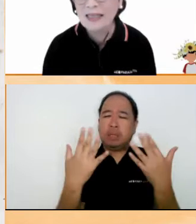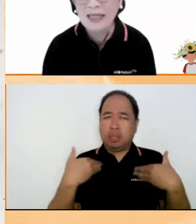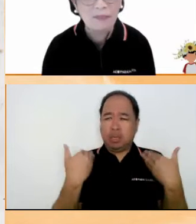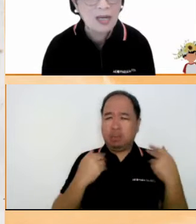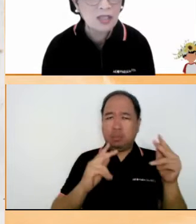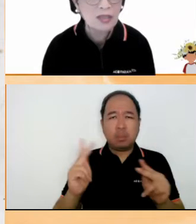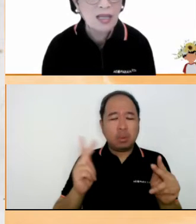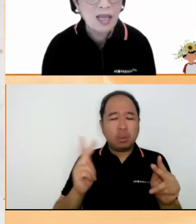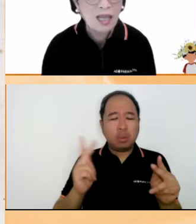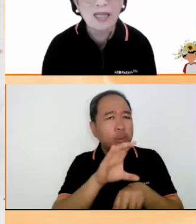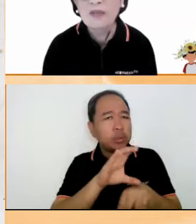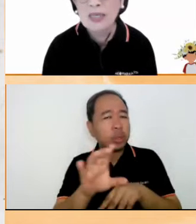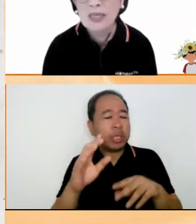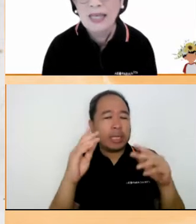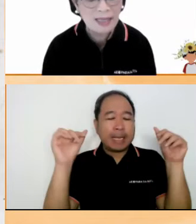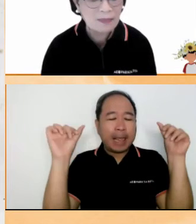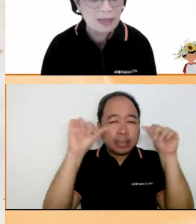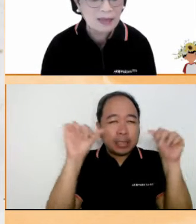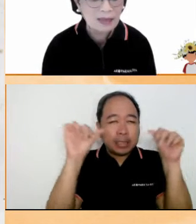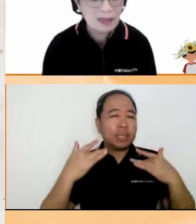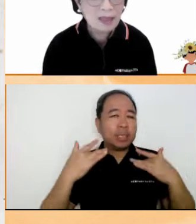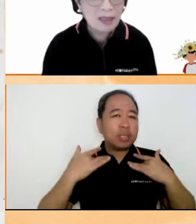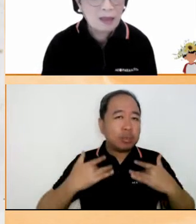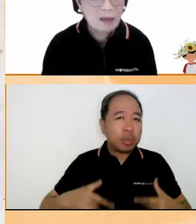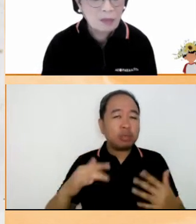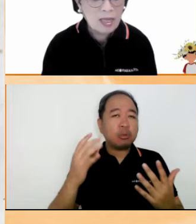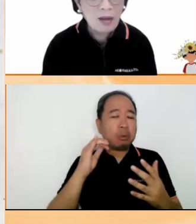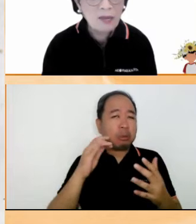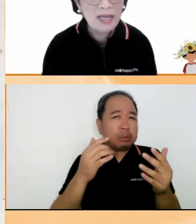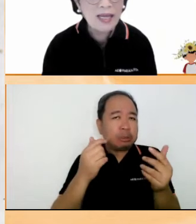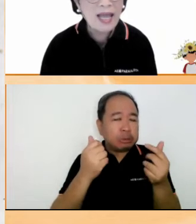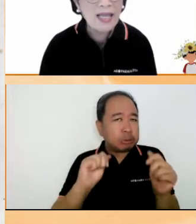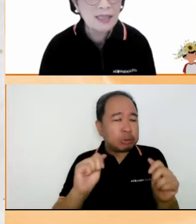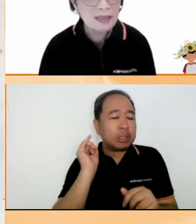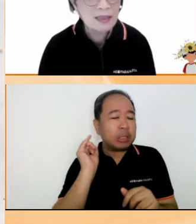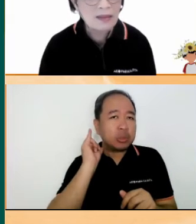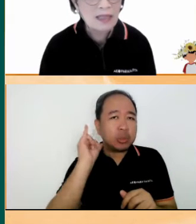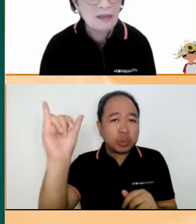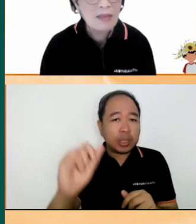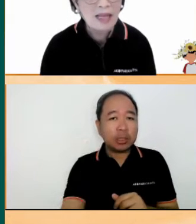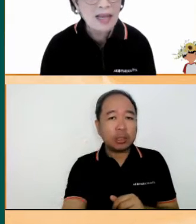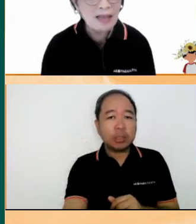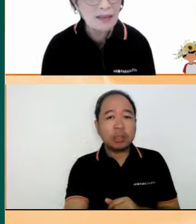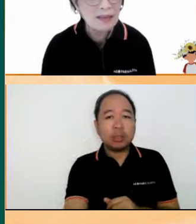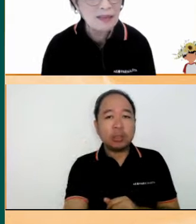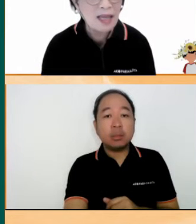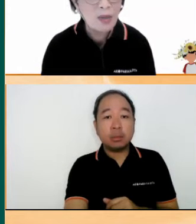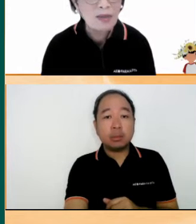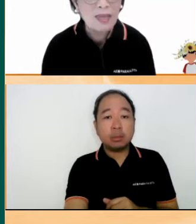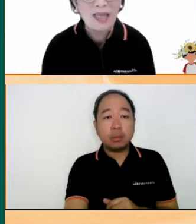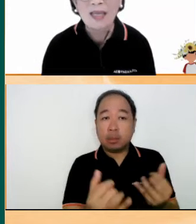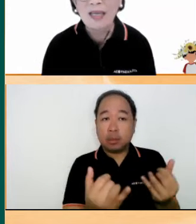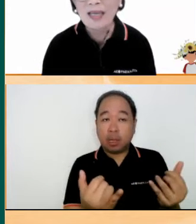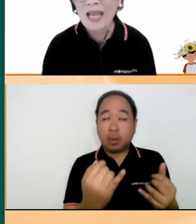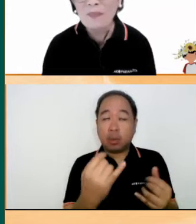anxiety, depression, and even suicide attempts. We now realize that mental health and